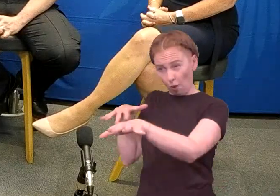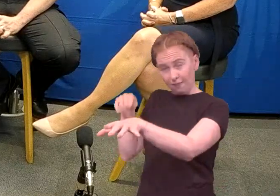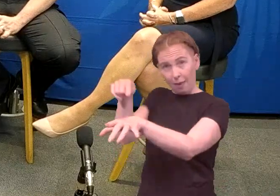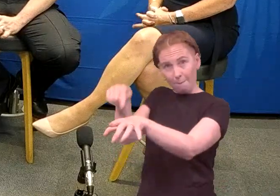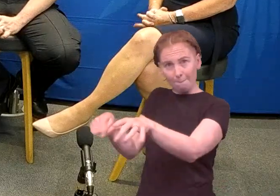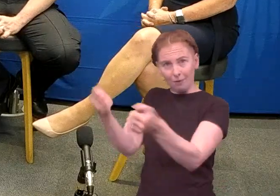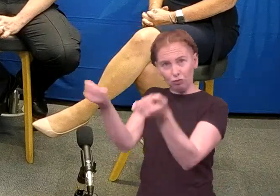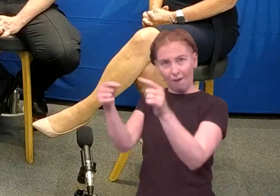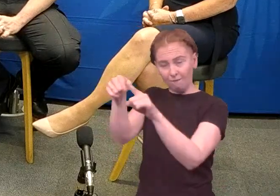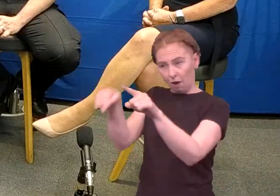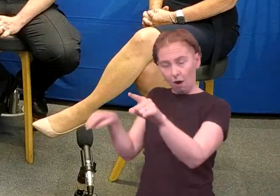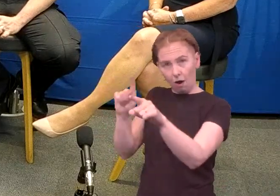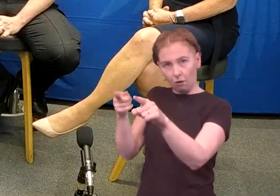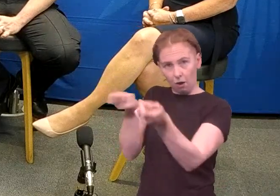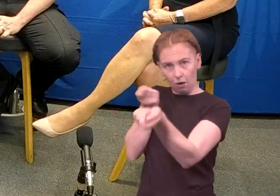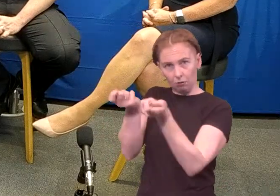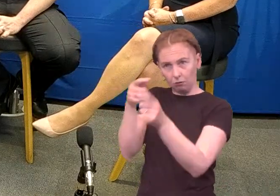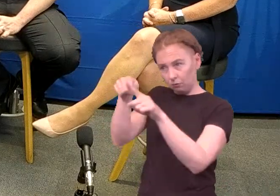Okay, so I think we've